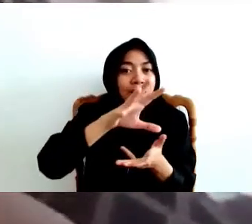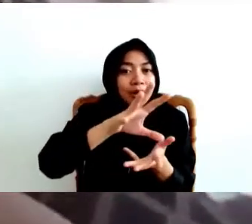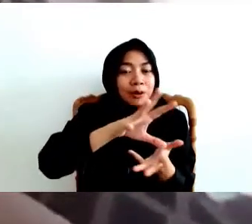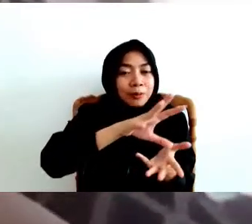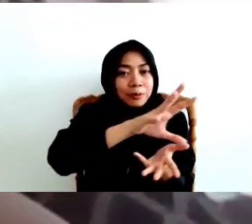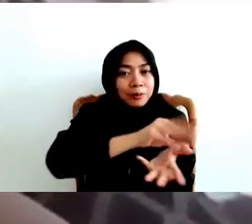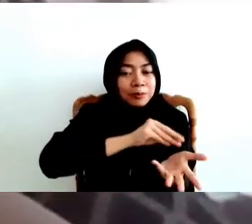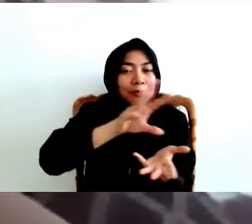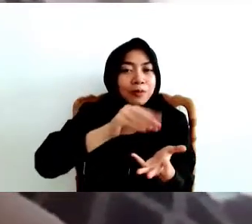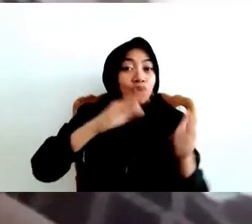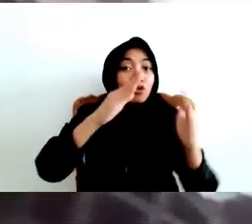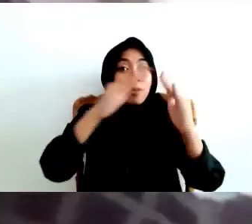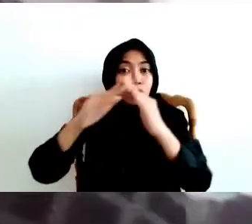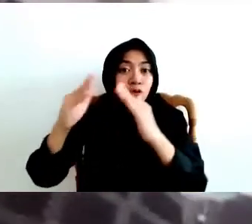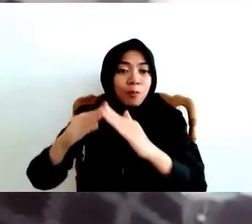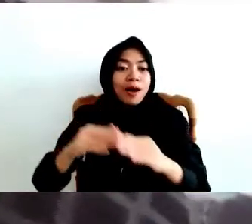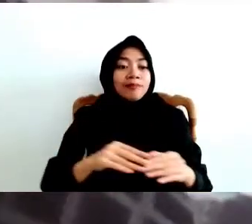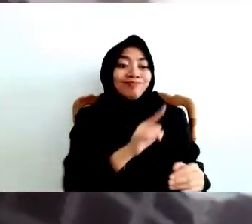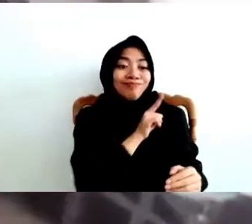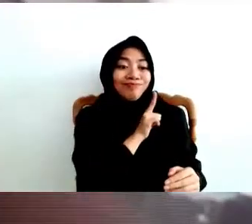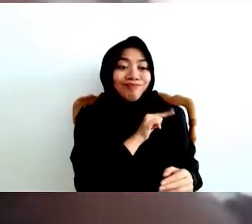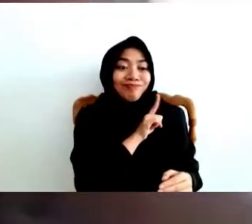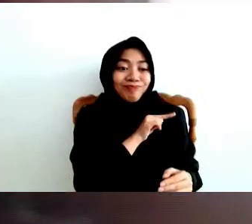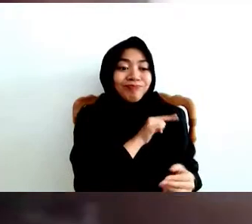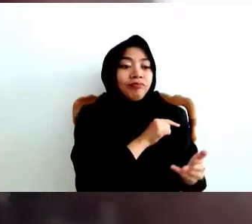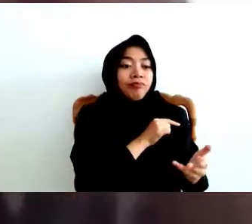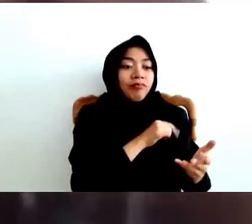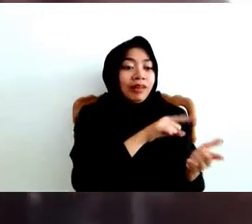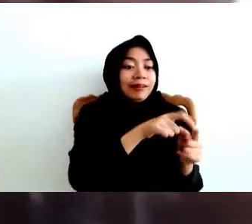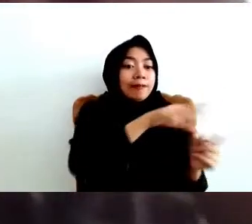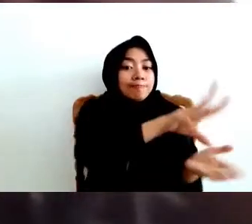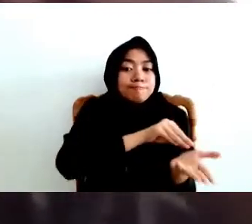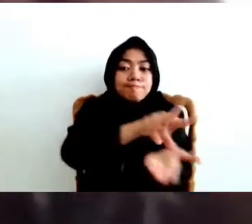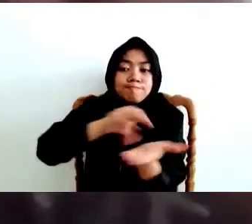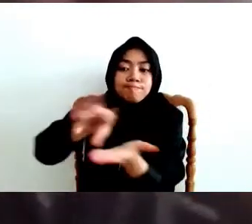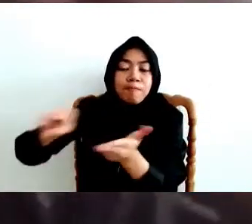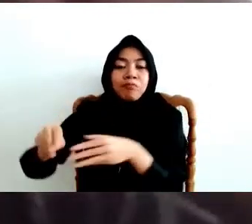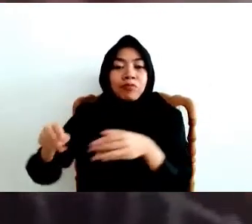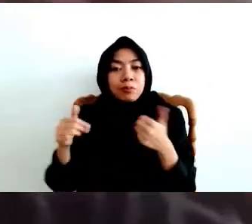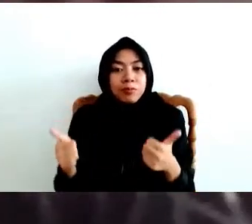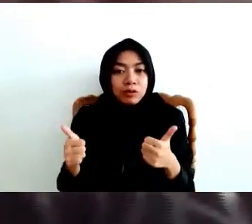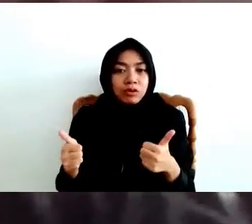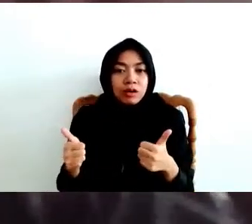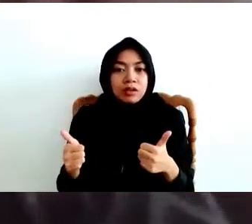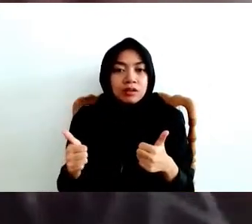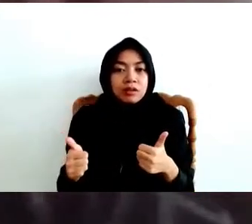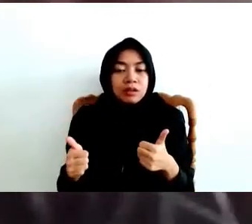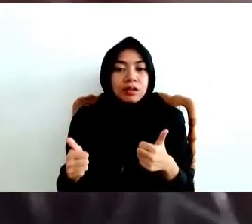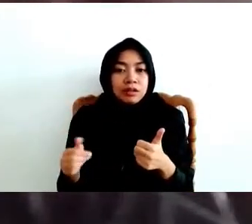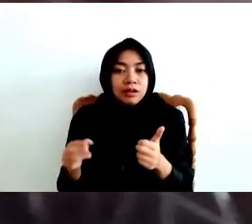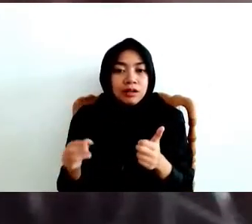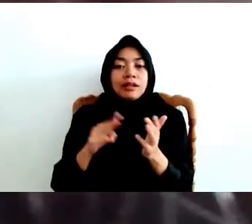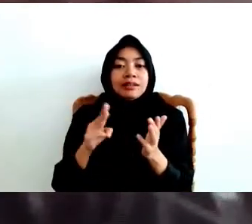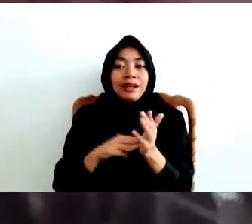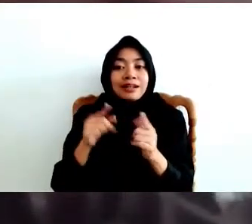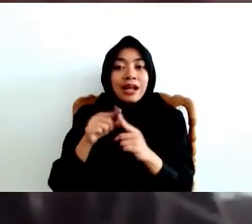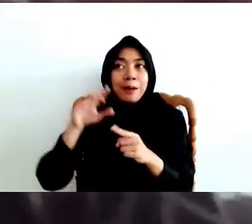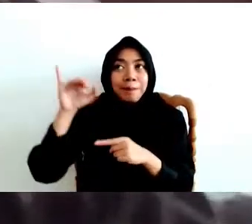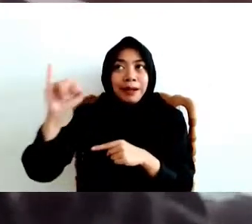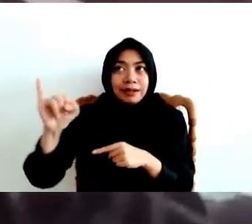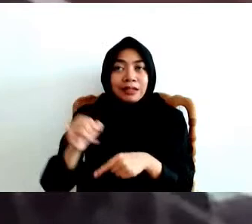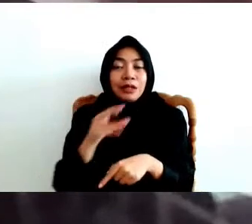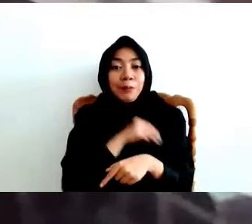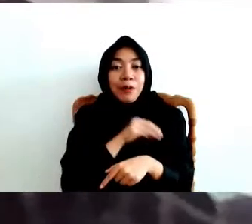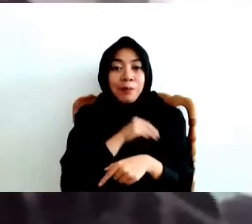any household survey. Now, think about the benefit that you will get from a multidimensional